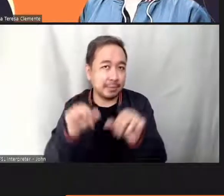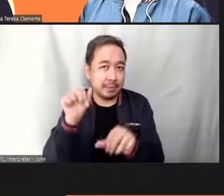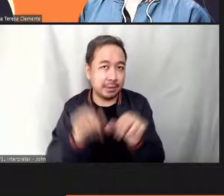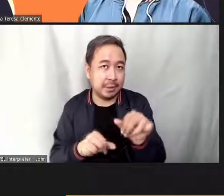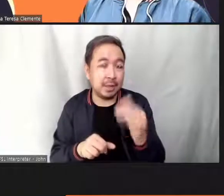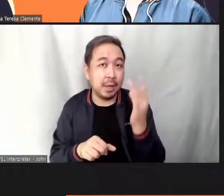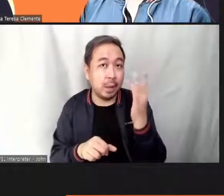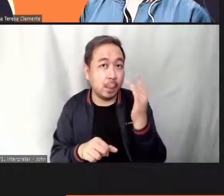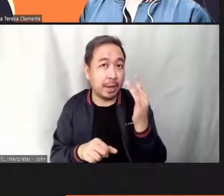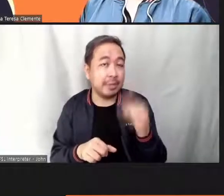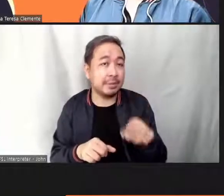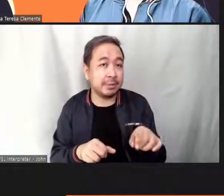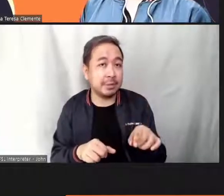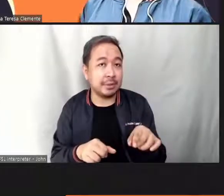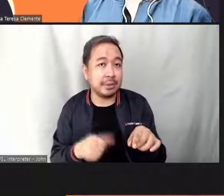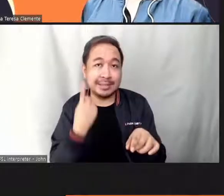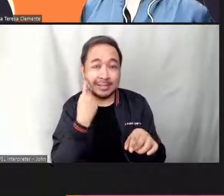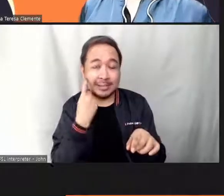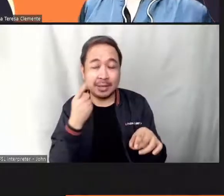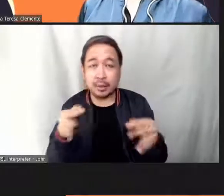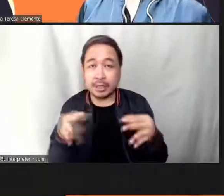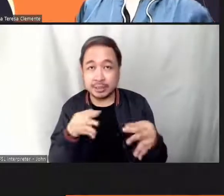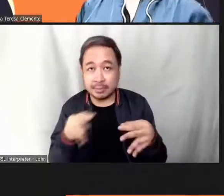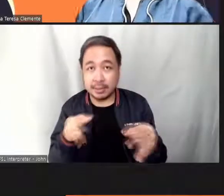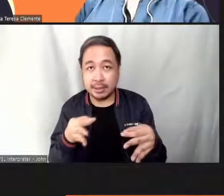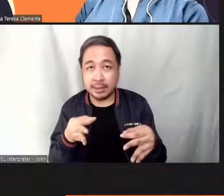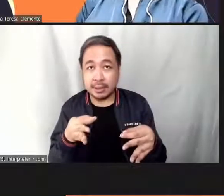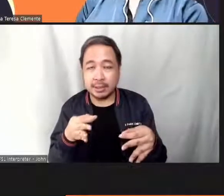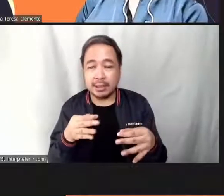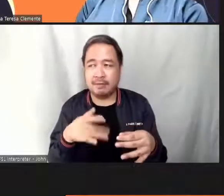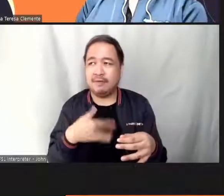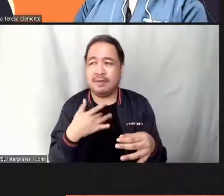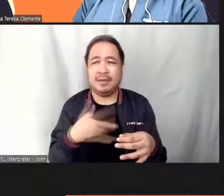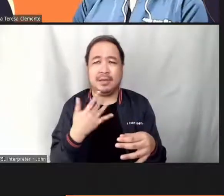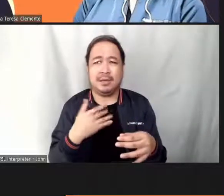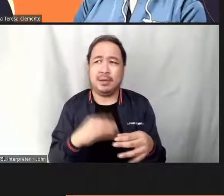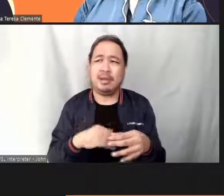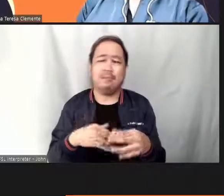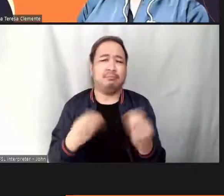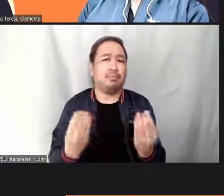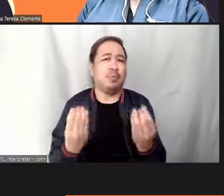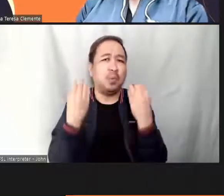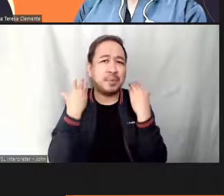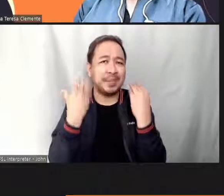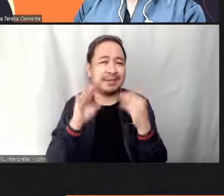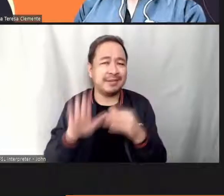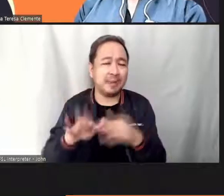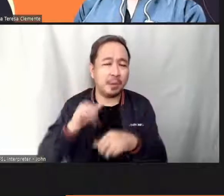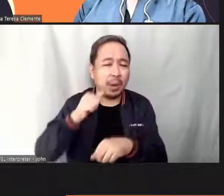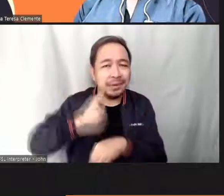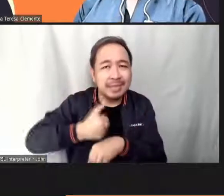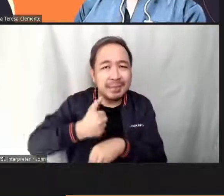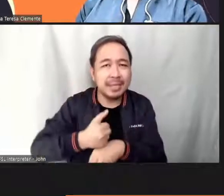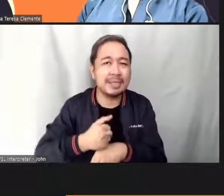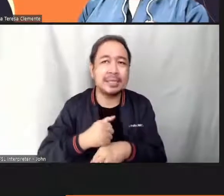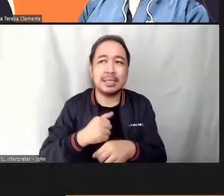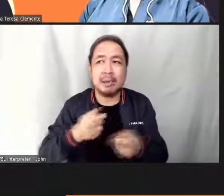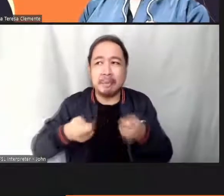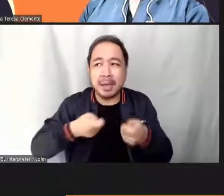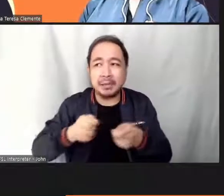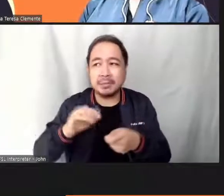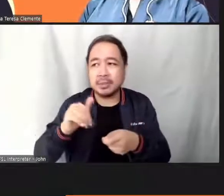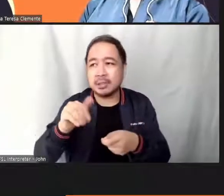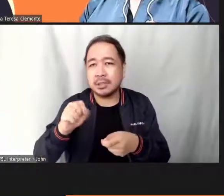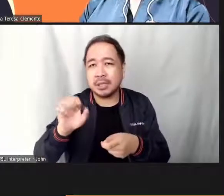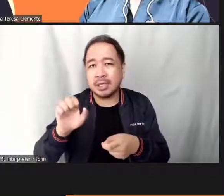as I have presented, masyadong overburdened sila in terms of their assignments and caseloads. And what we need to do